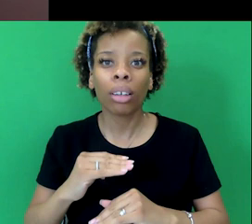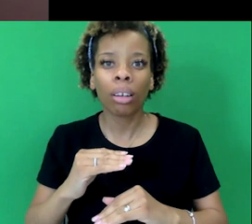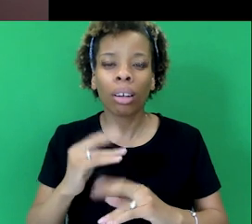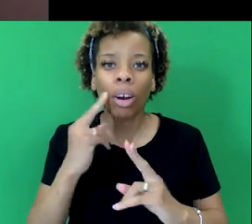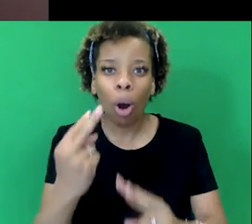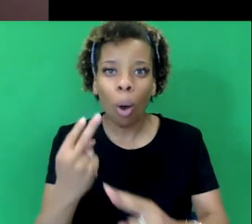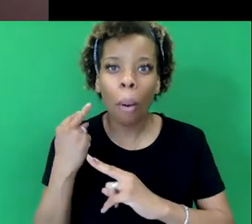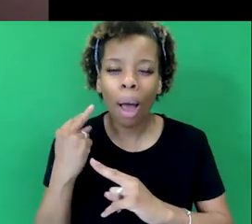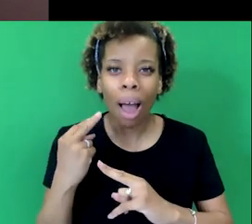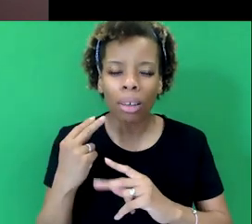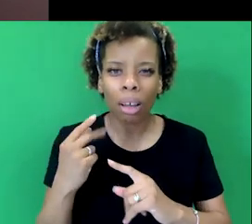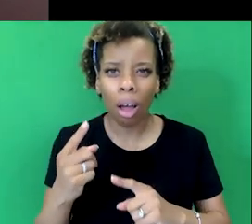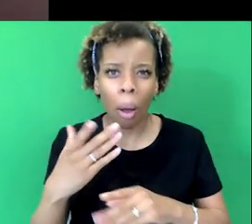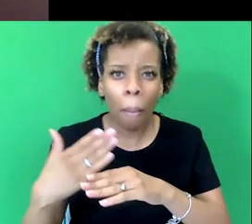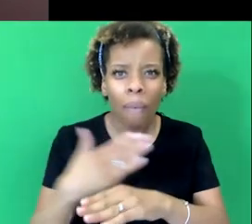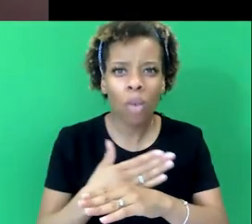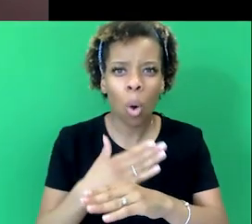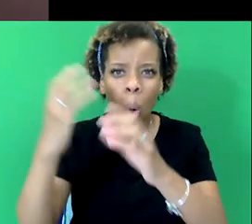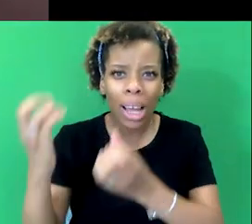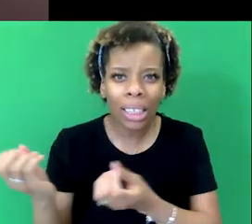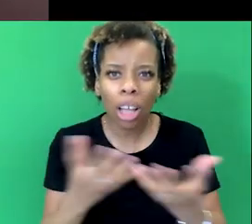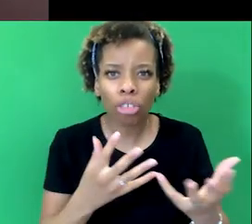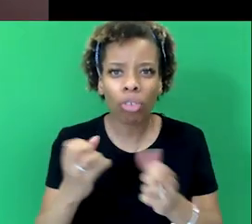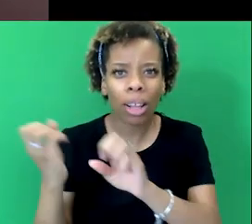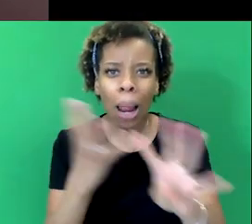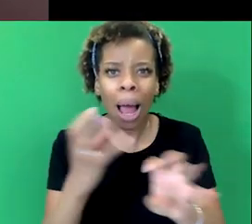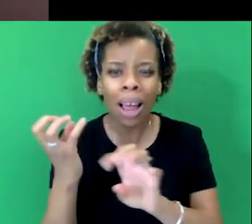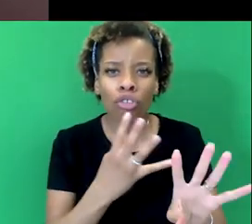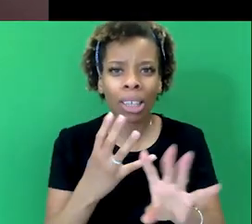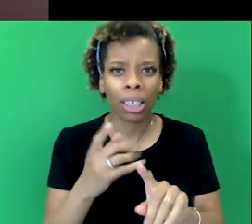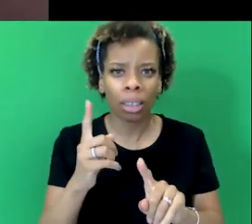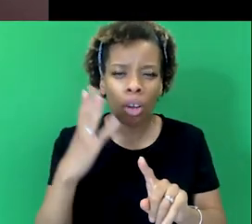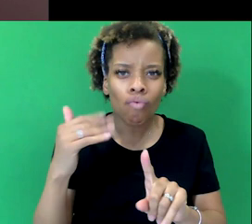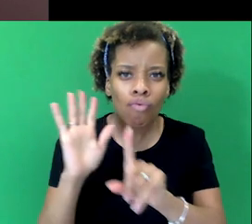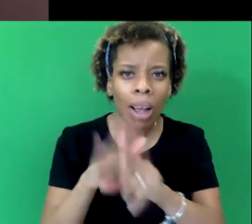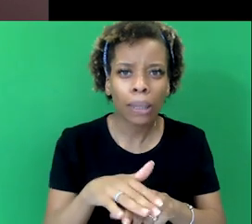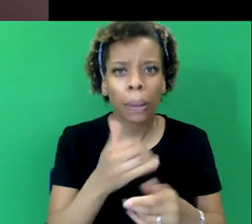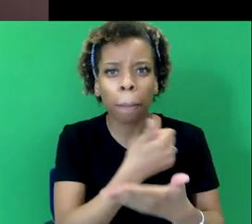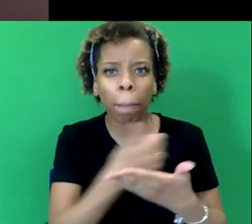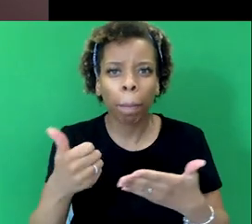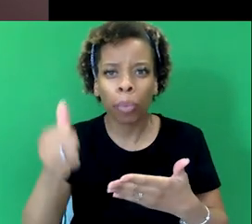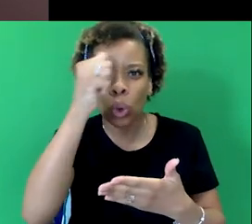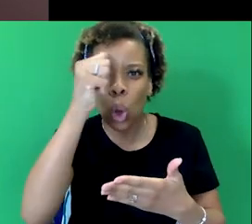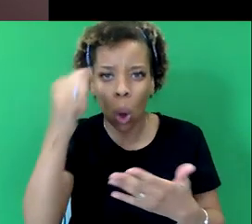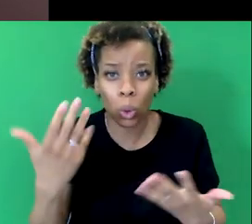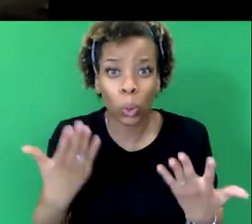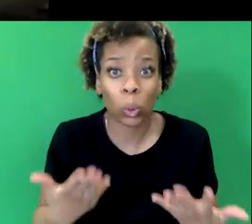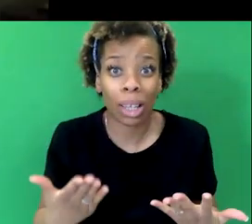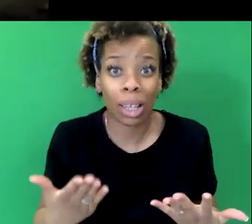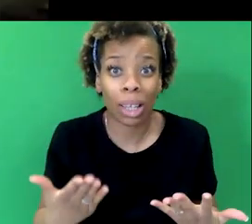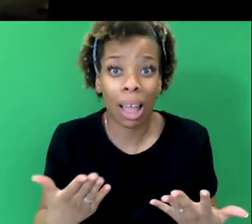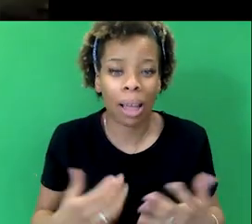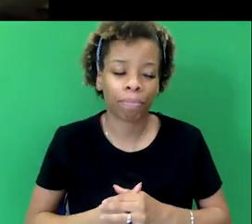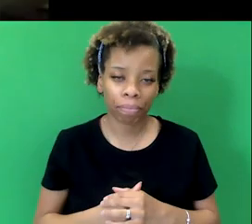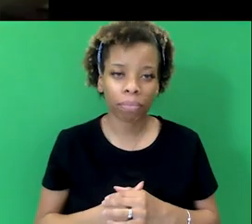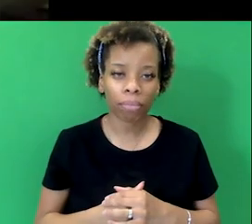before industrial slavery and that the sort of racism that we have today. So, I mean, it's